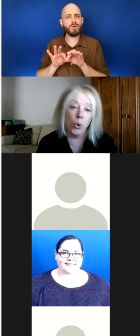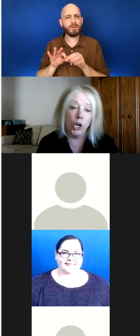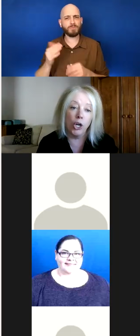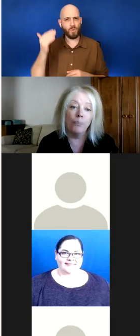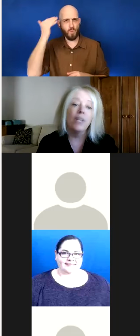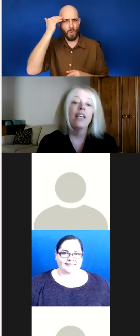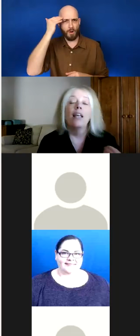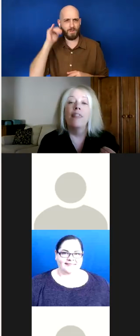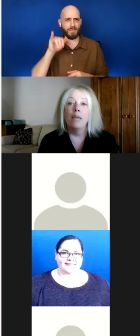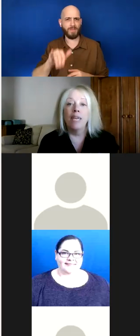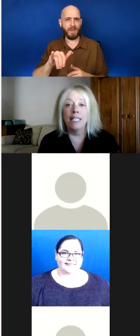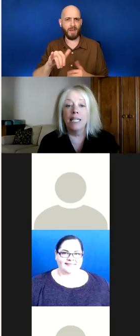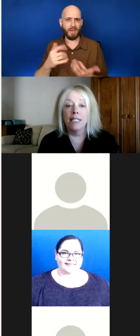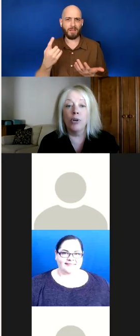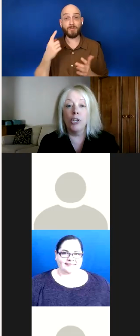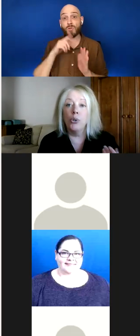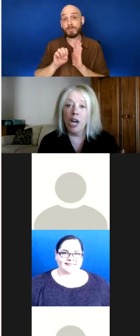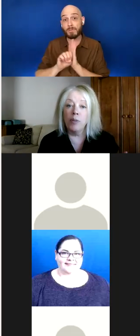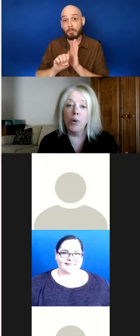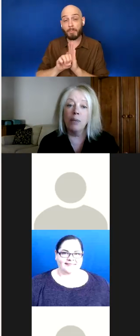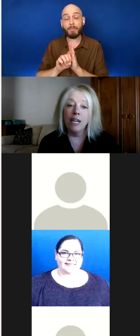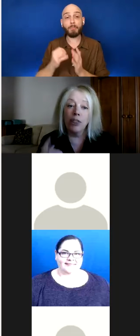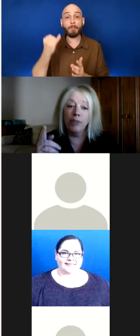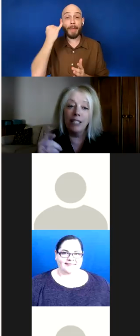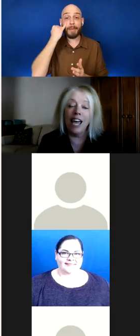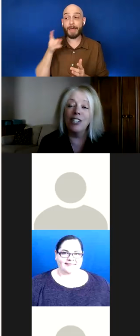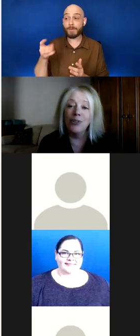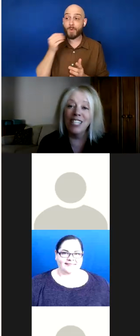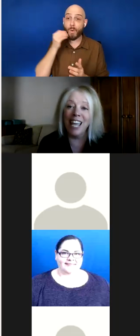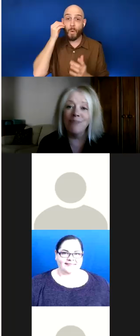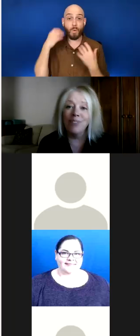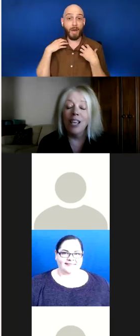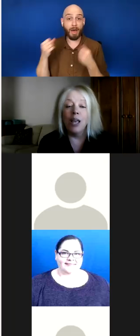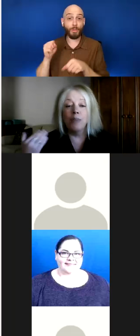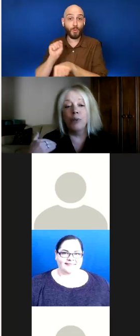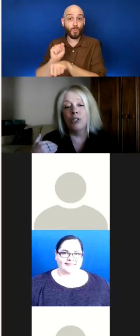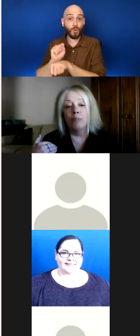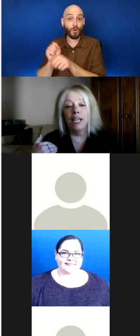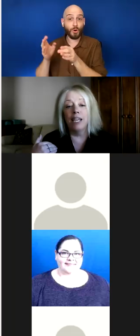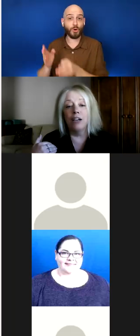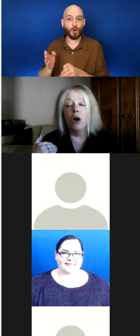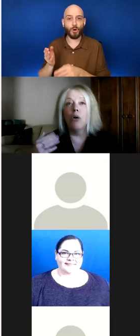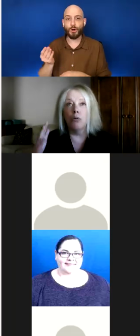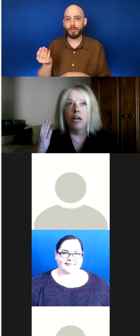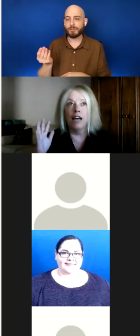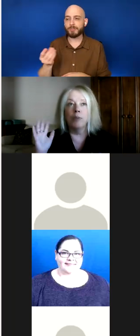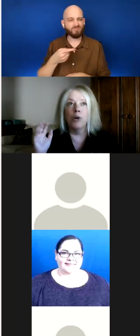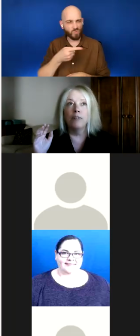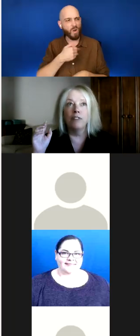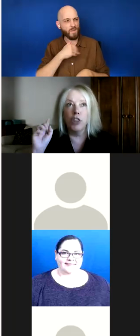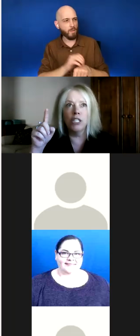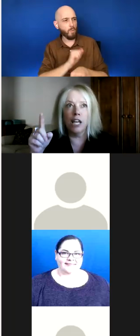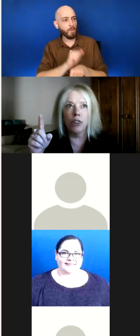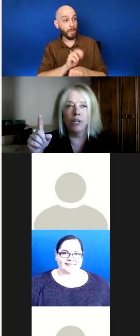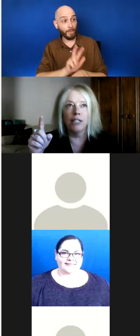healthcare worker, they may say to someone, you have an appointment at 3 on Tuesday. The person may hear, oh, okay, I have an